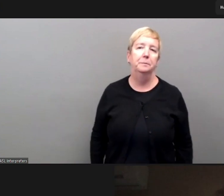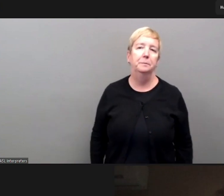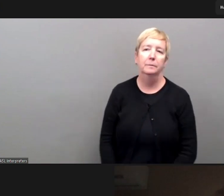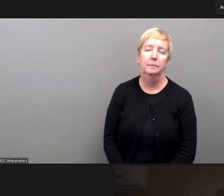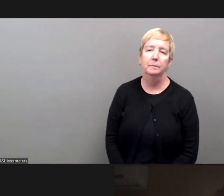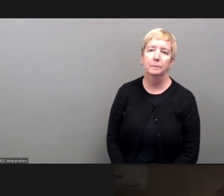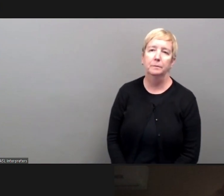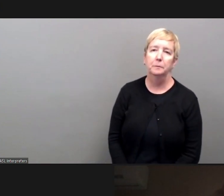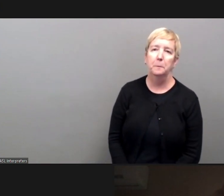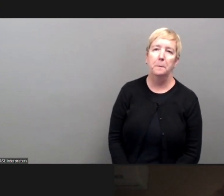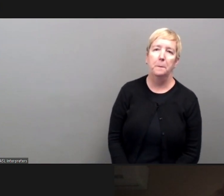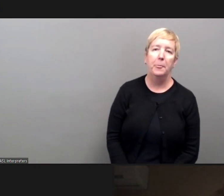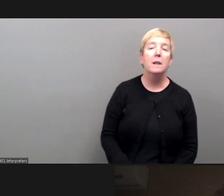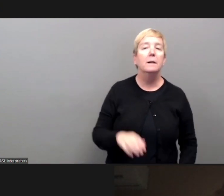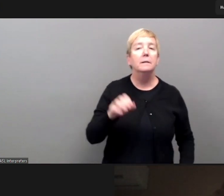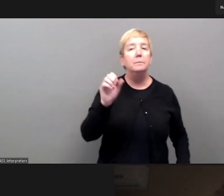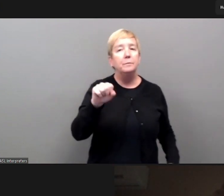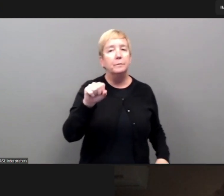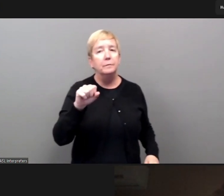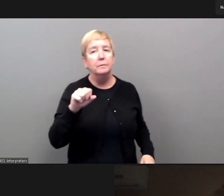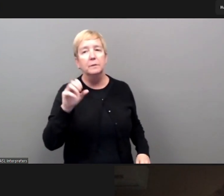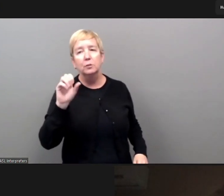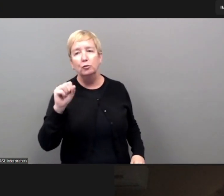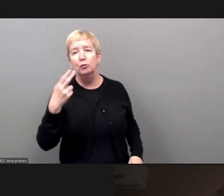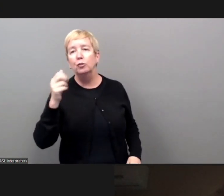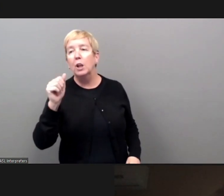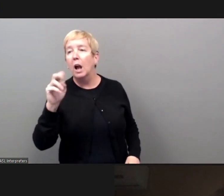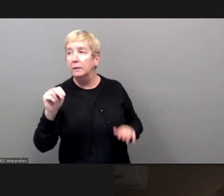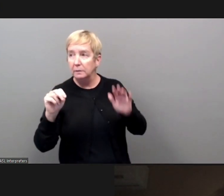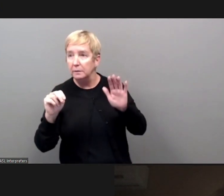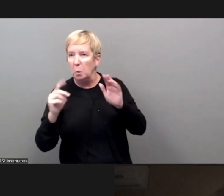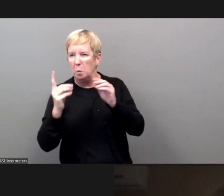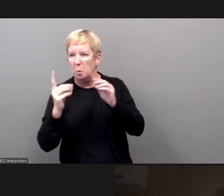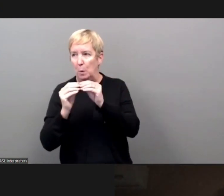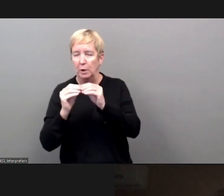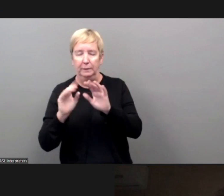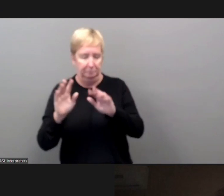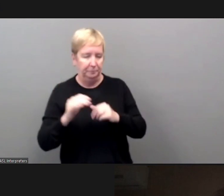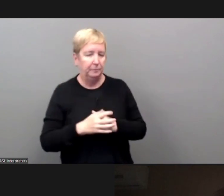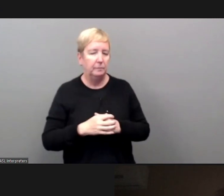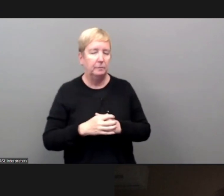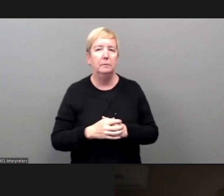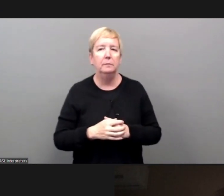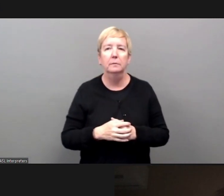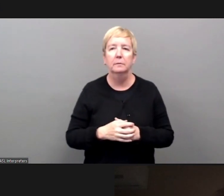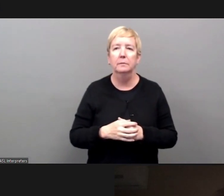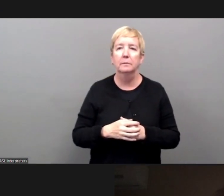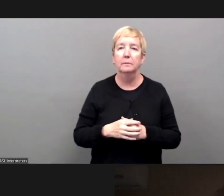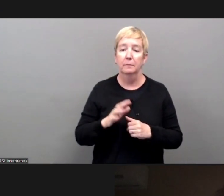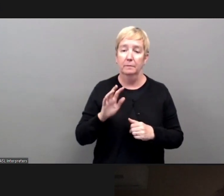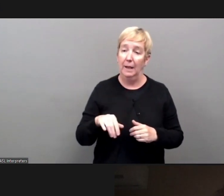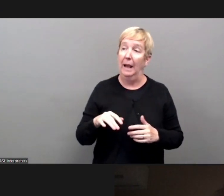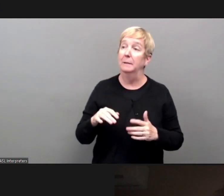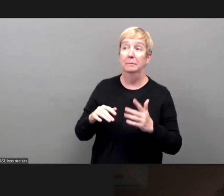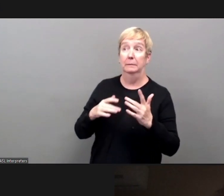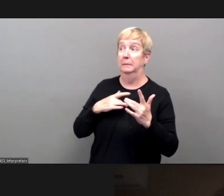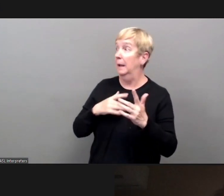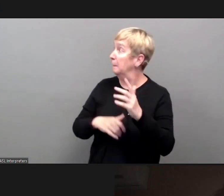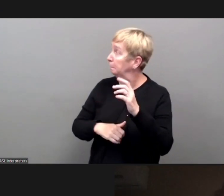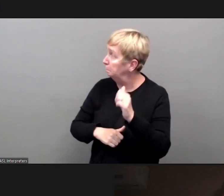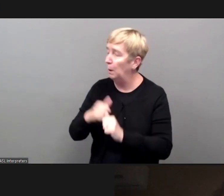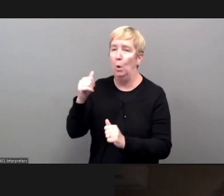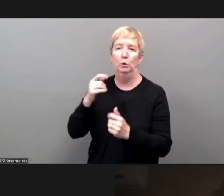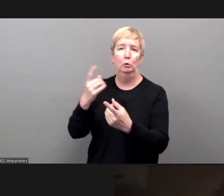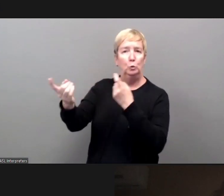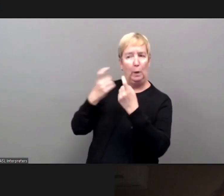All right. I will say too, Sean. Sorry, David. Just one last thing, Sean. That it's the most common question I get, and it's